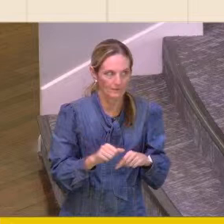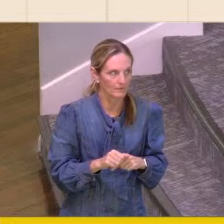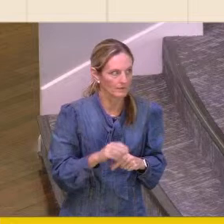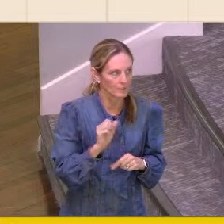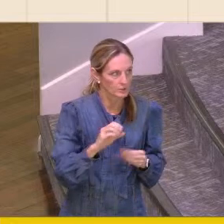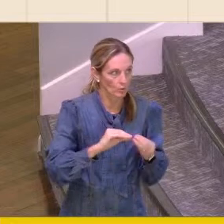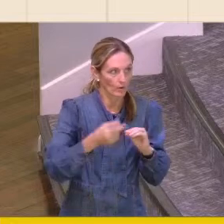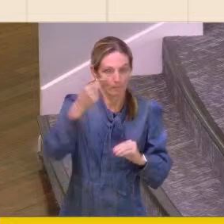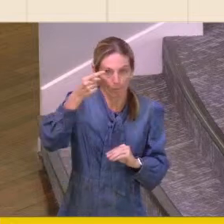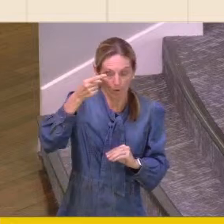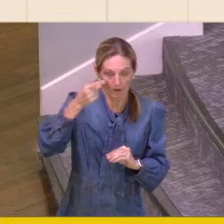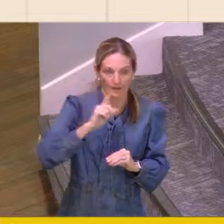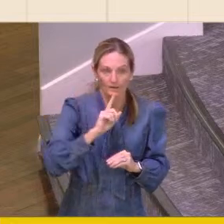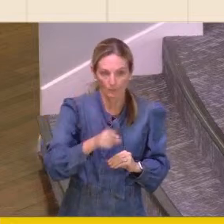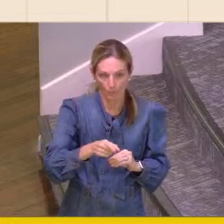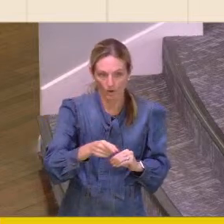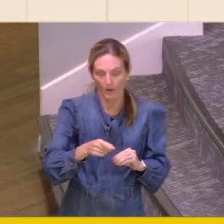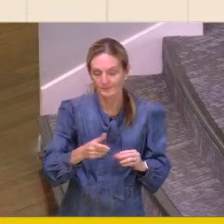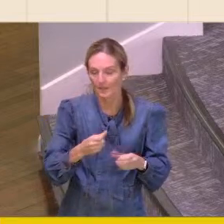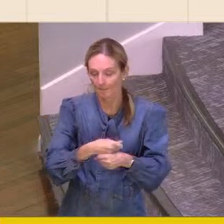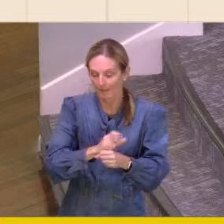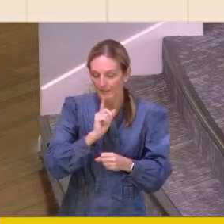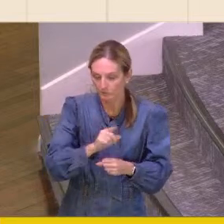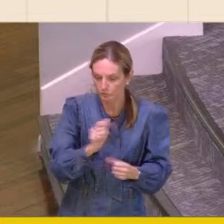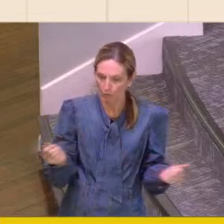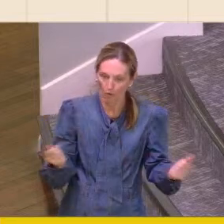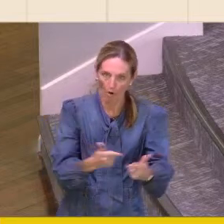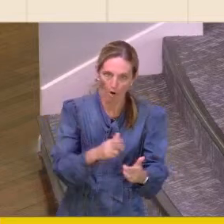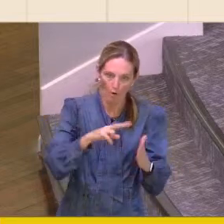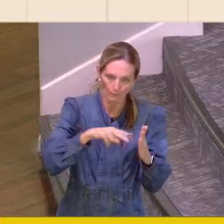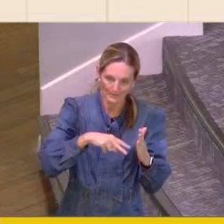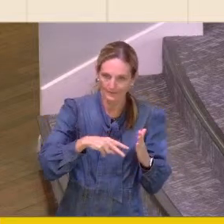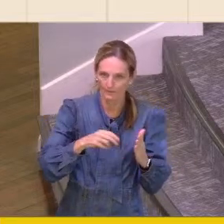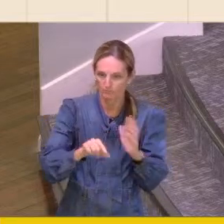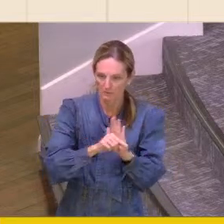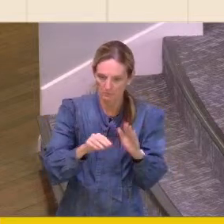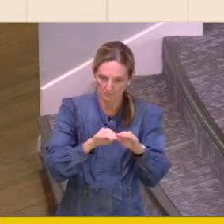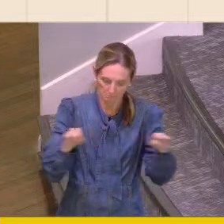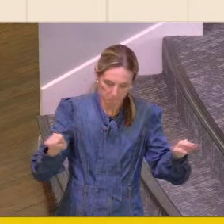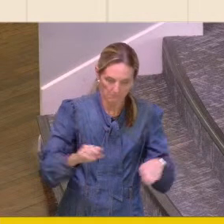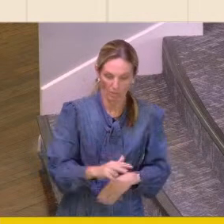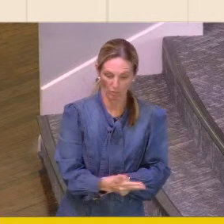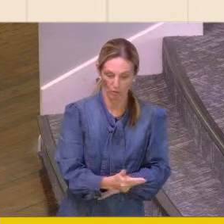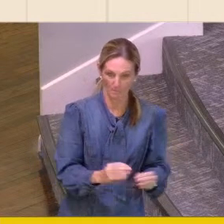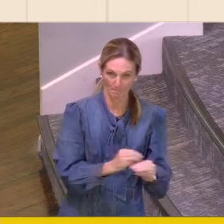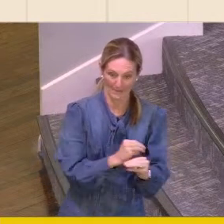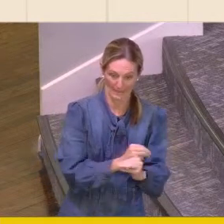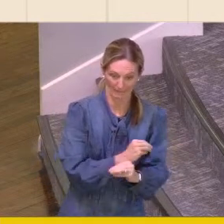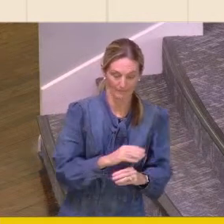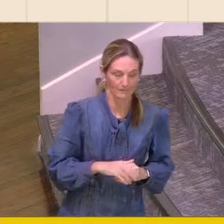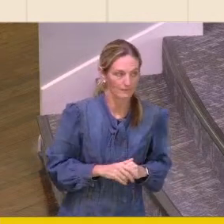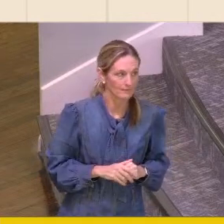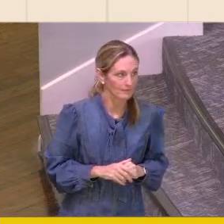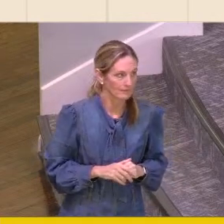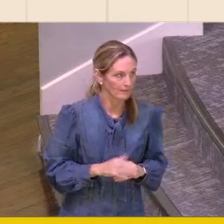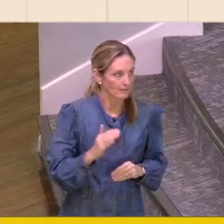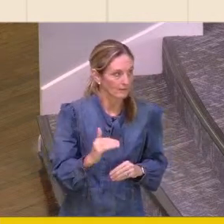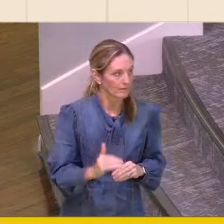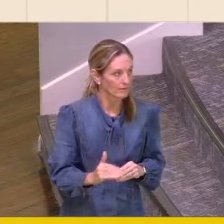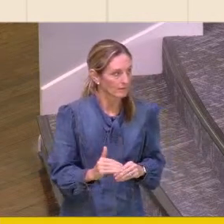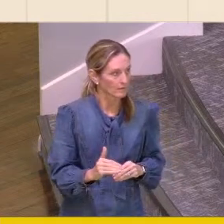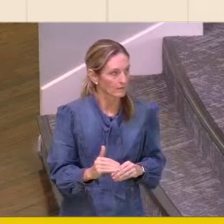was prioritizing support to ensure all students are reading on grade level. The third one is mathematics. We also